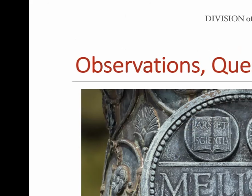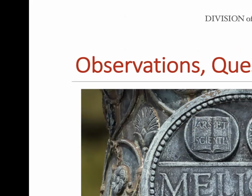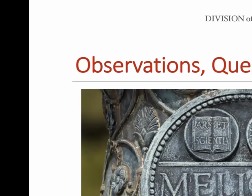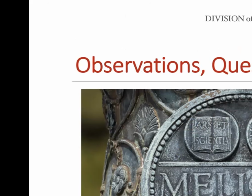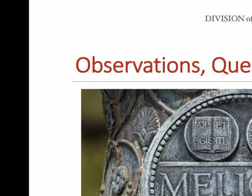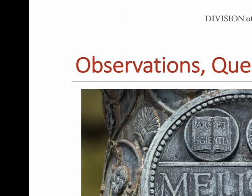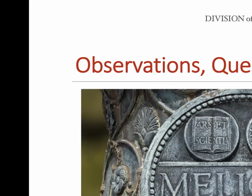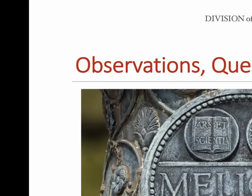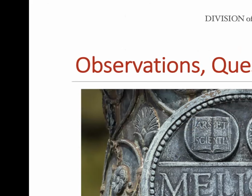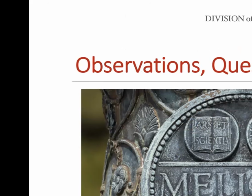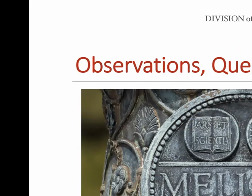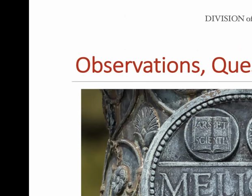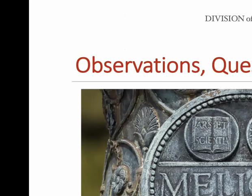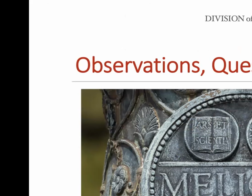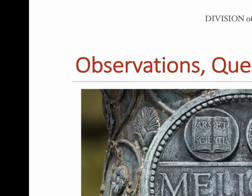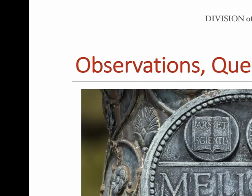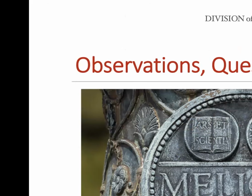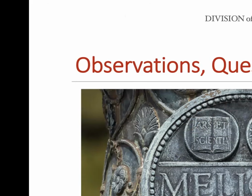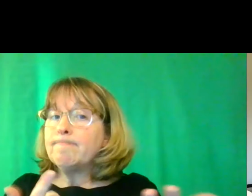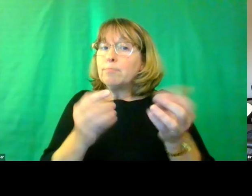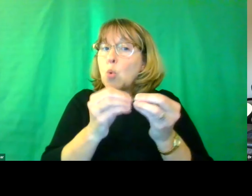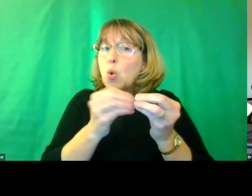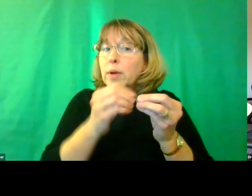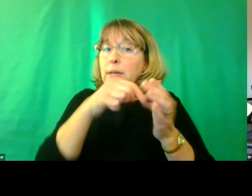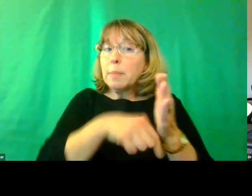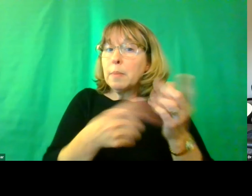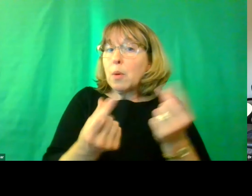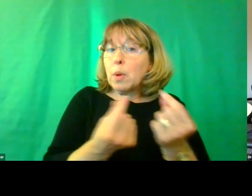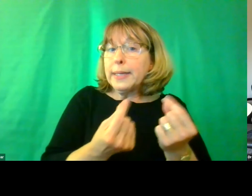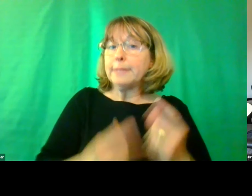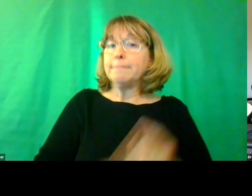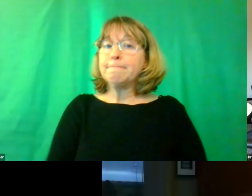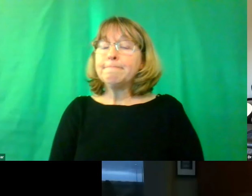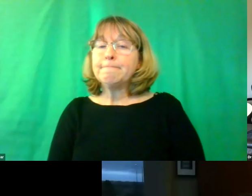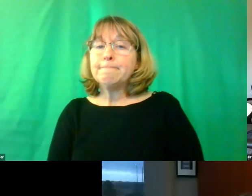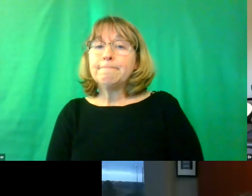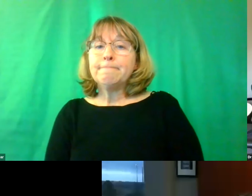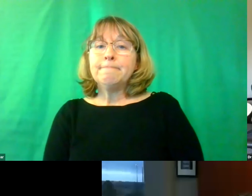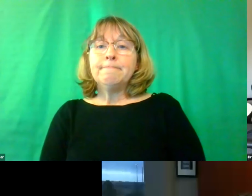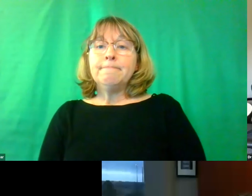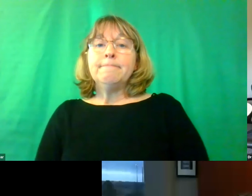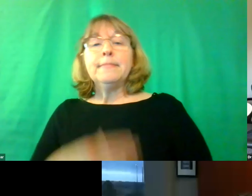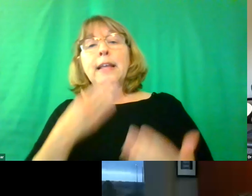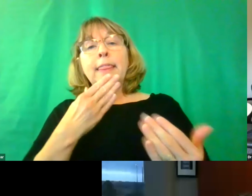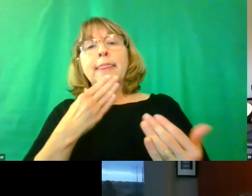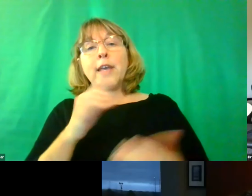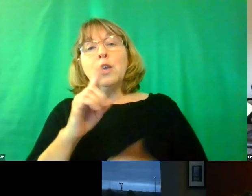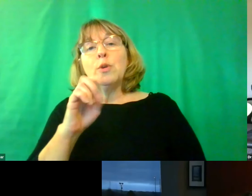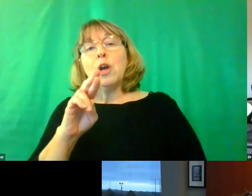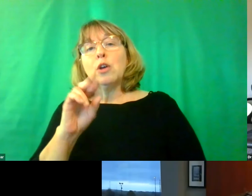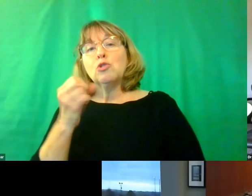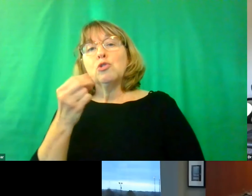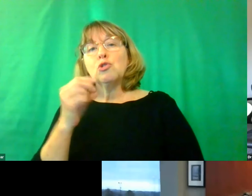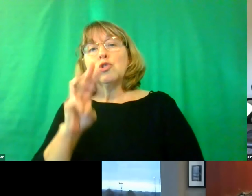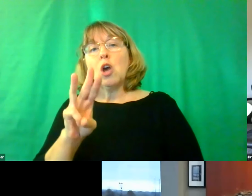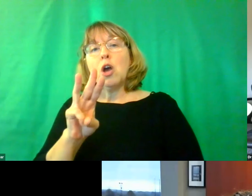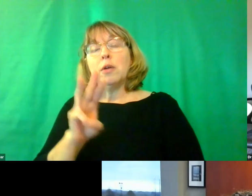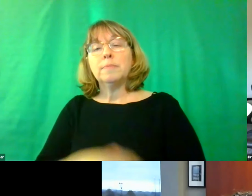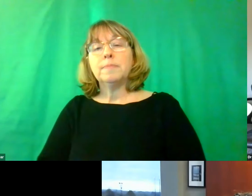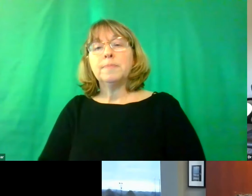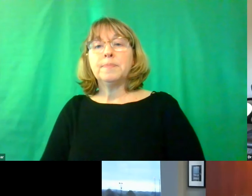did and how we did it. Thank you. Excellent. Thank you, Dr. Shaw. So I'm going to start with